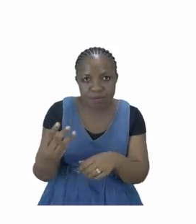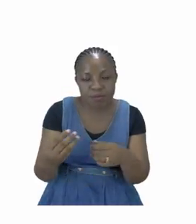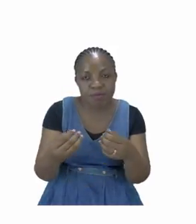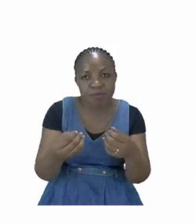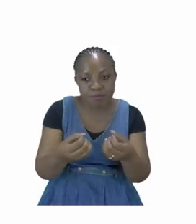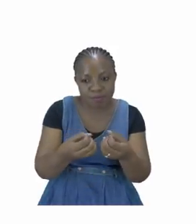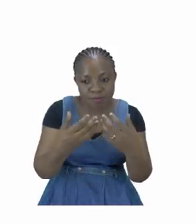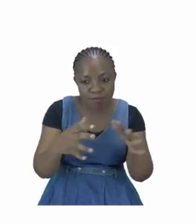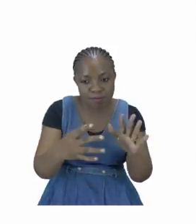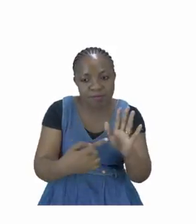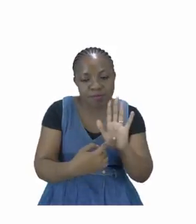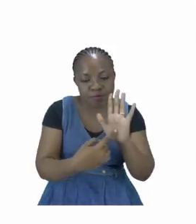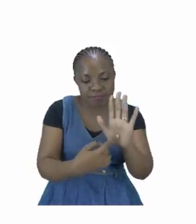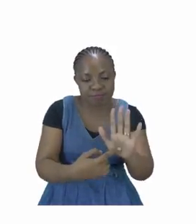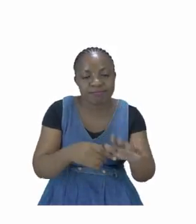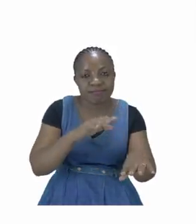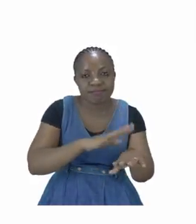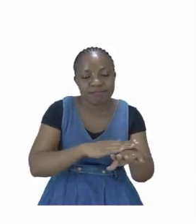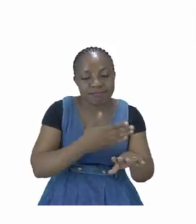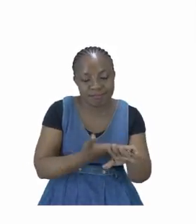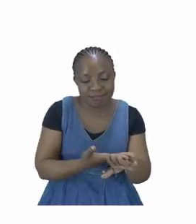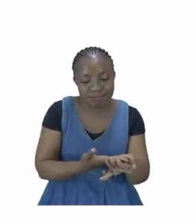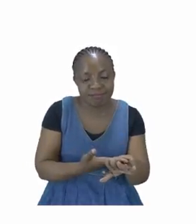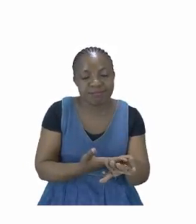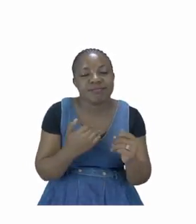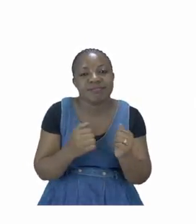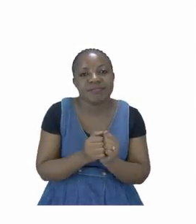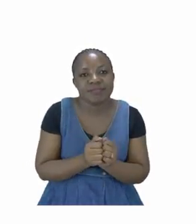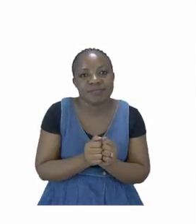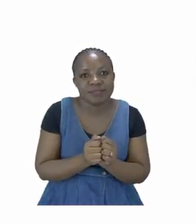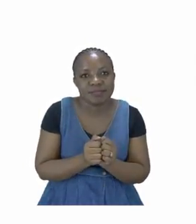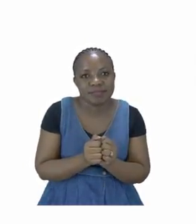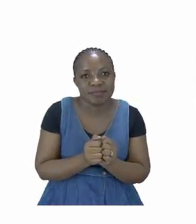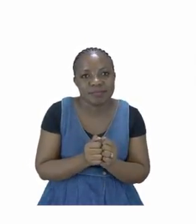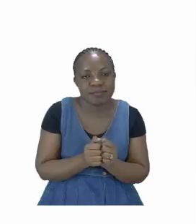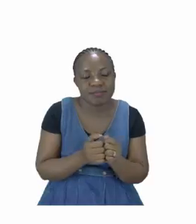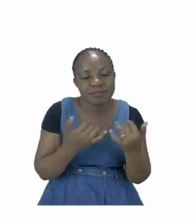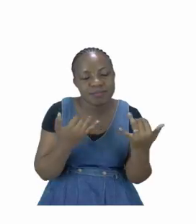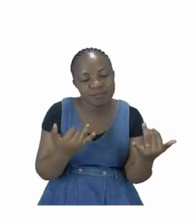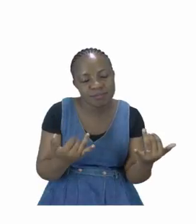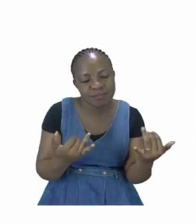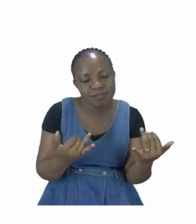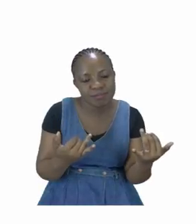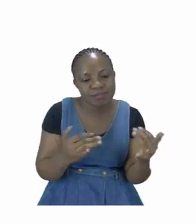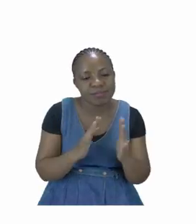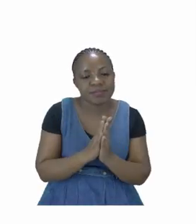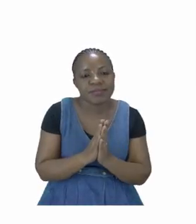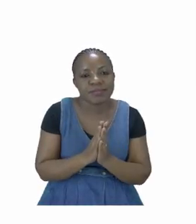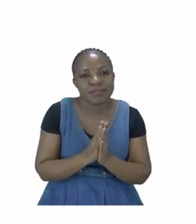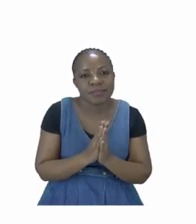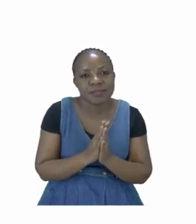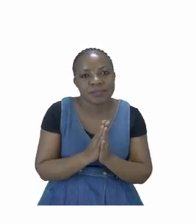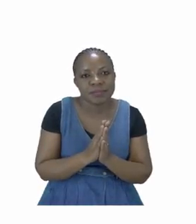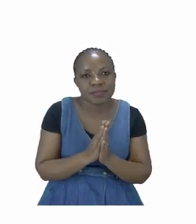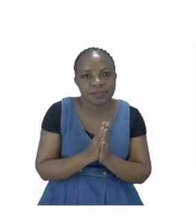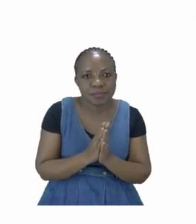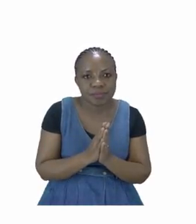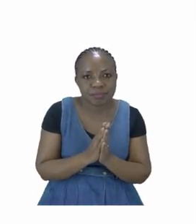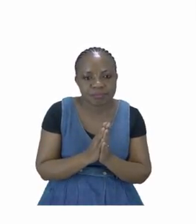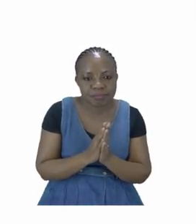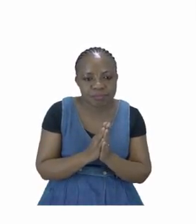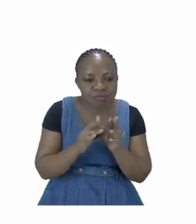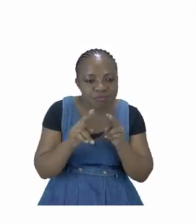me and yourselves for the first one. Now we're going to use counters so that we don't get